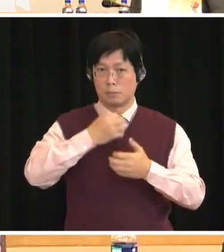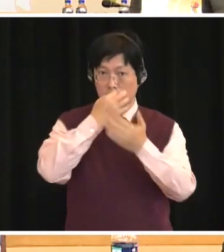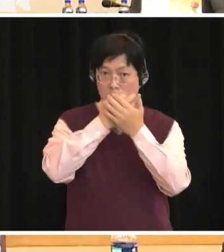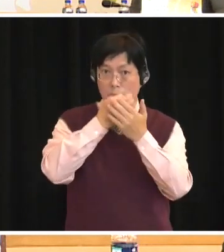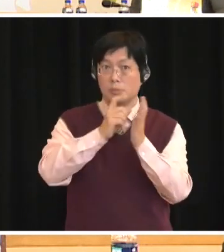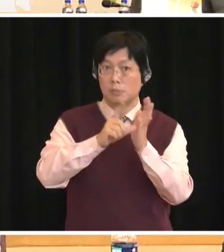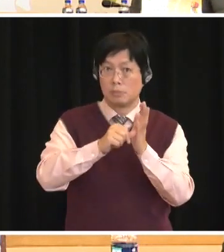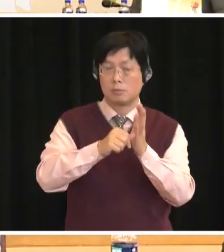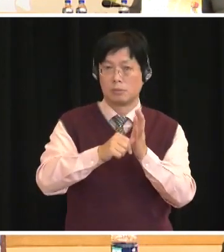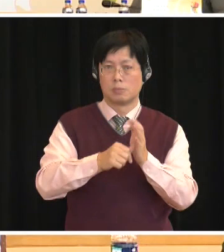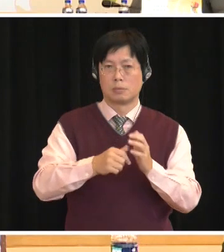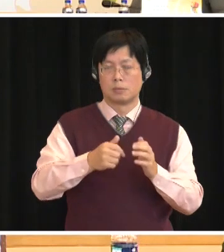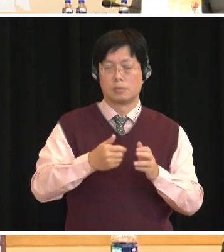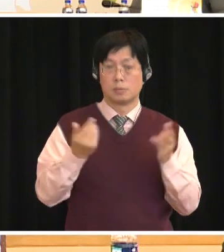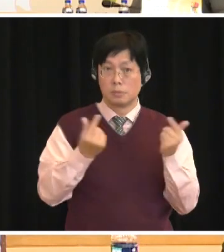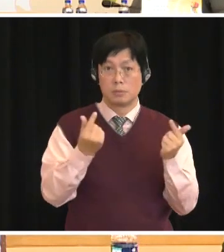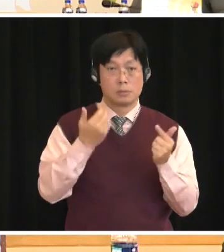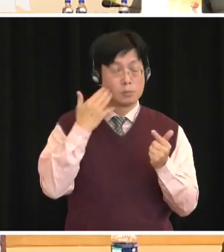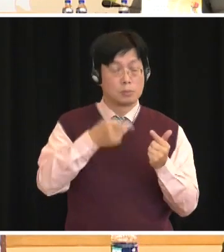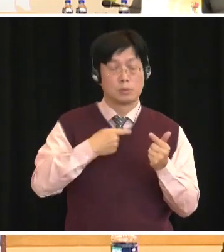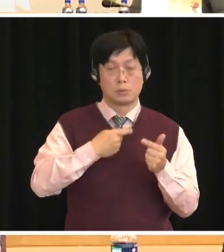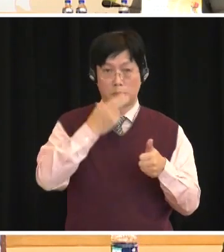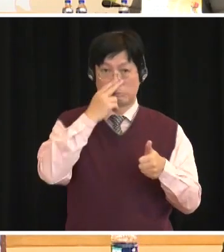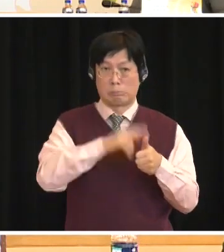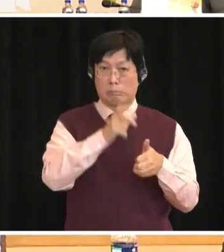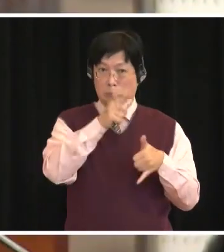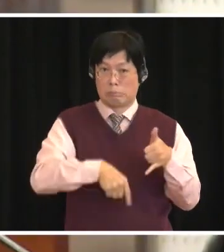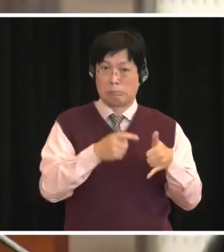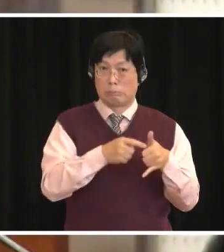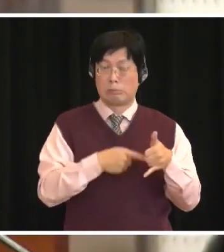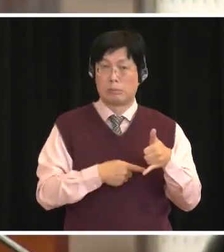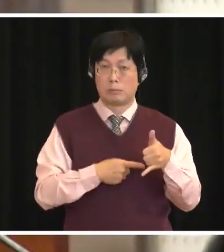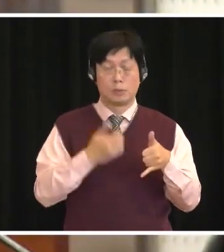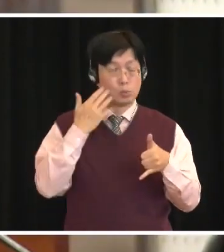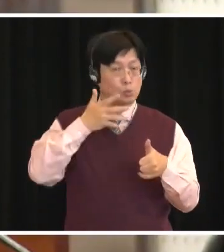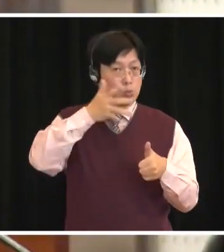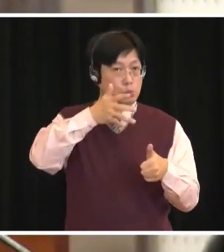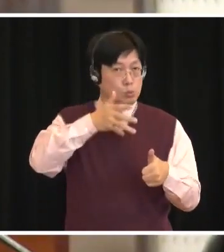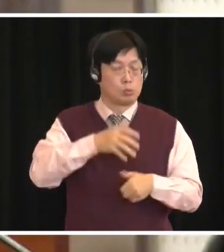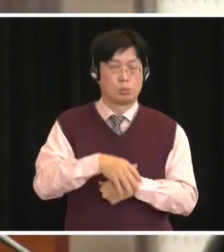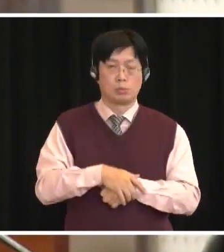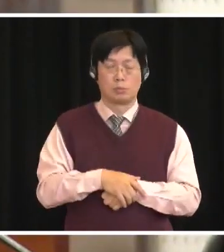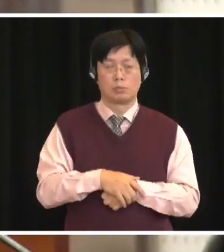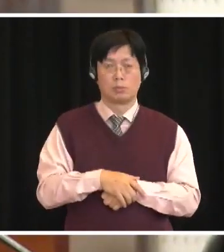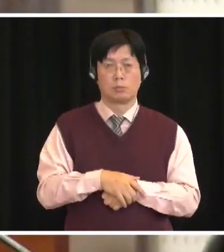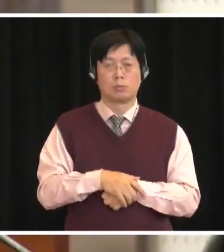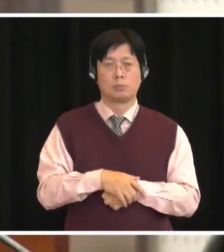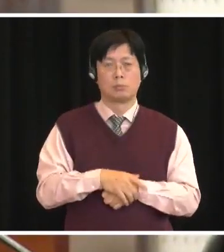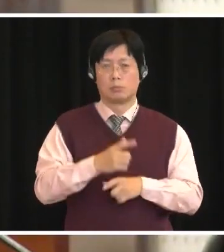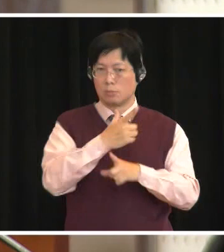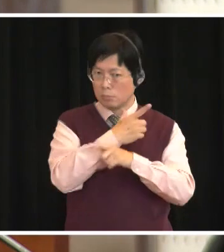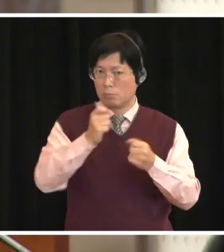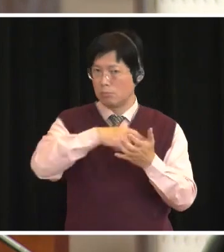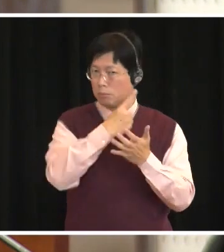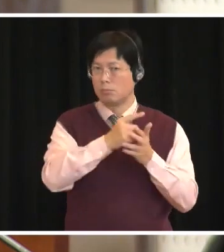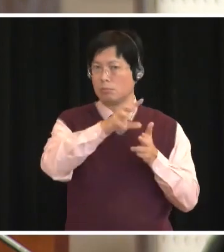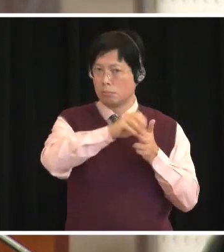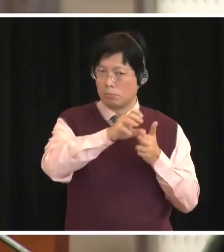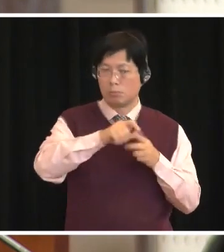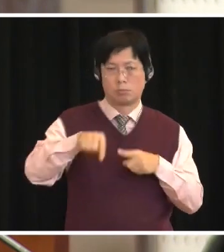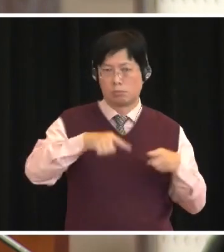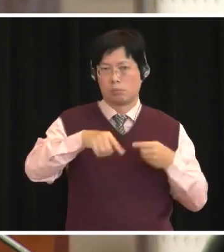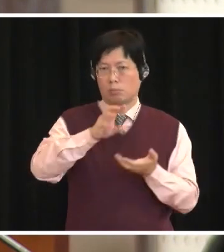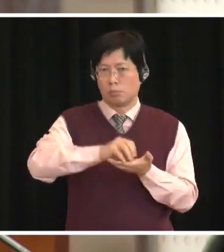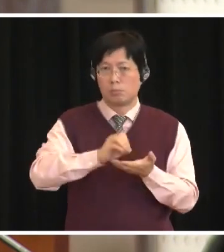actually, it is only in the case involving sexual exploitation or sexual abuse, the interrogation will